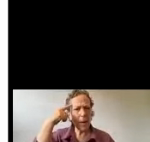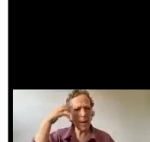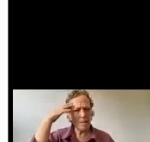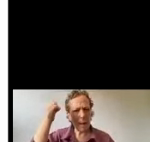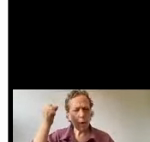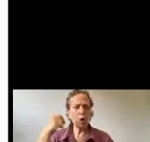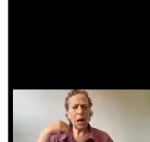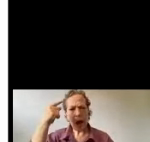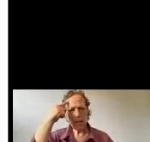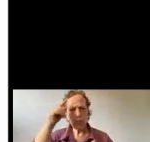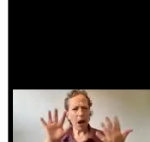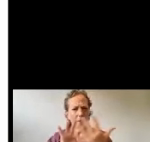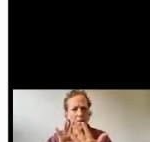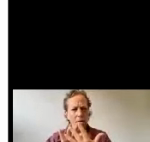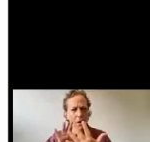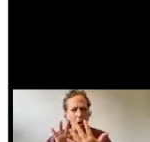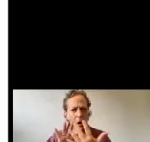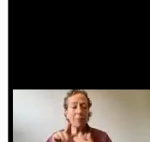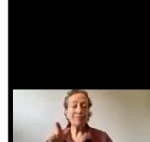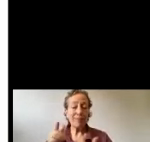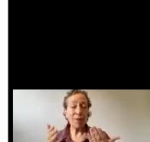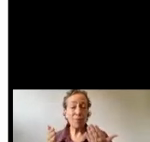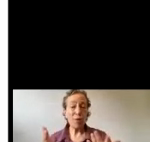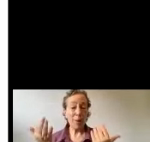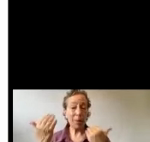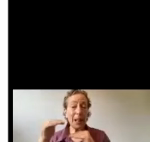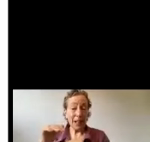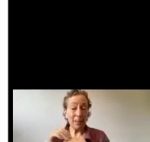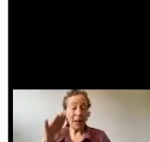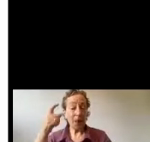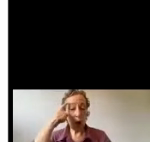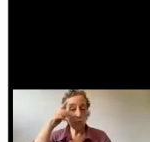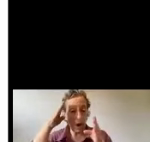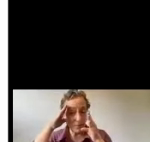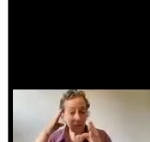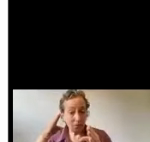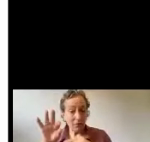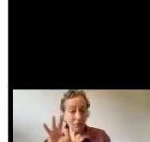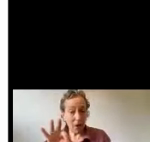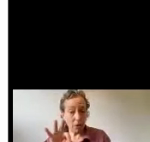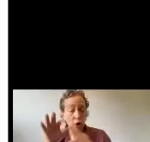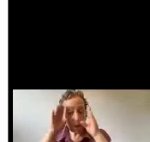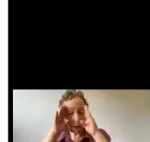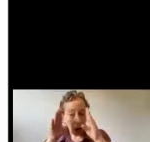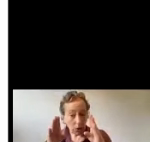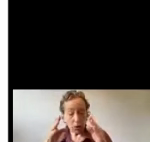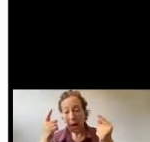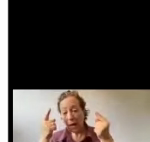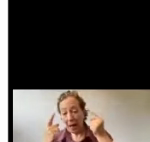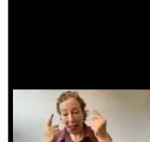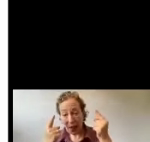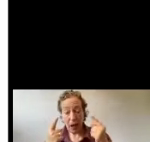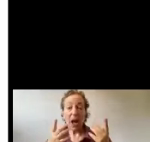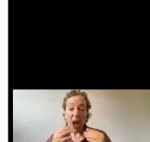fog is probably substantially limited in brain function, concentrating, and or thinking, or perhaps other major